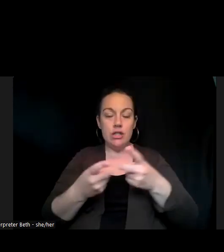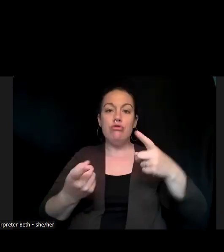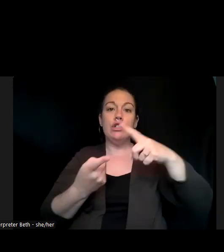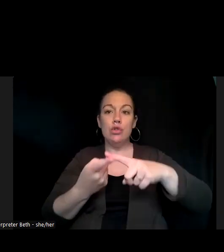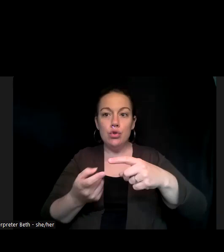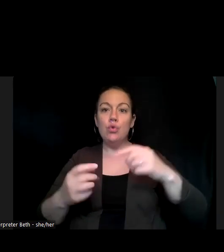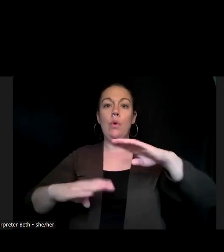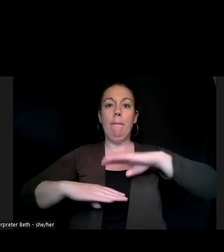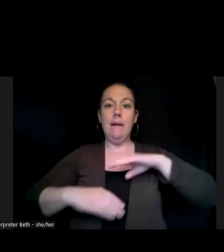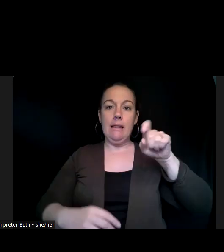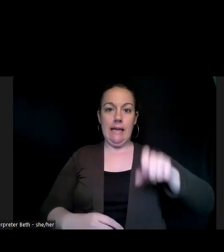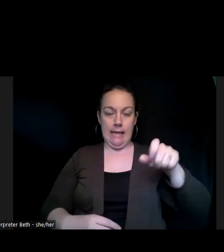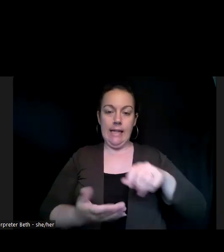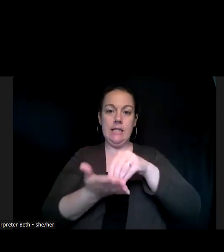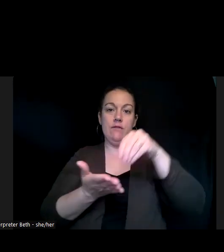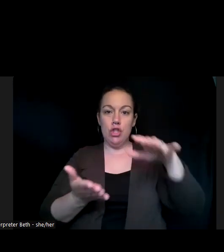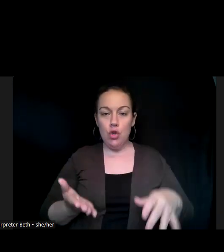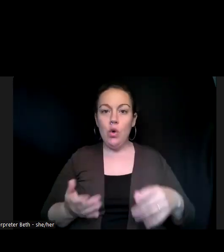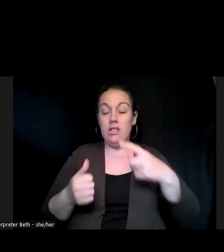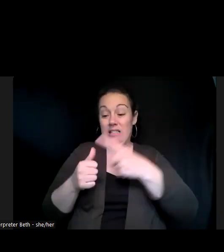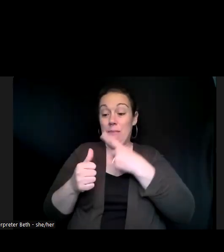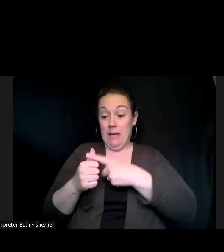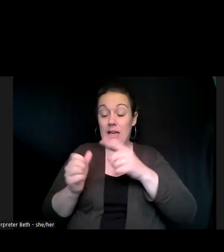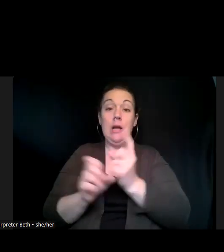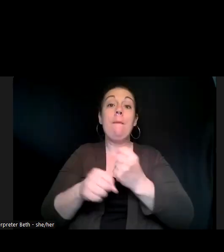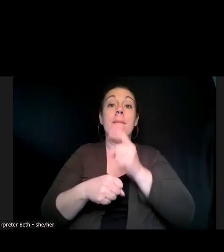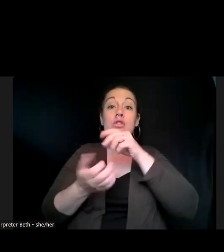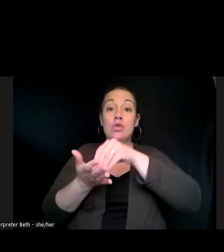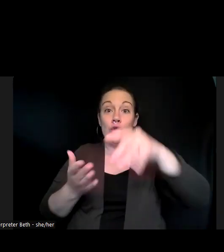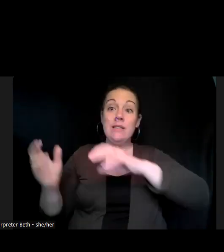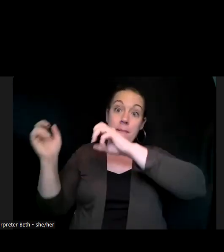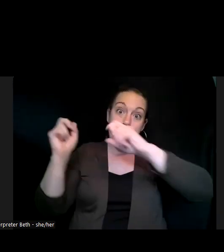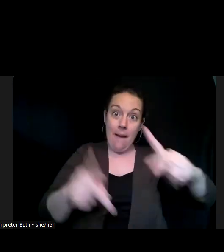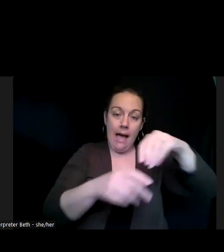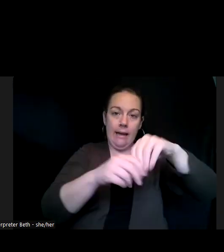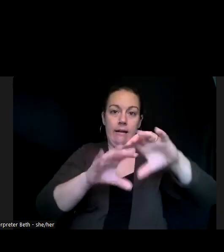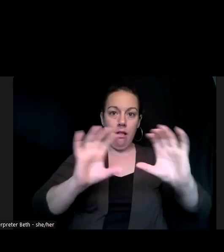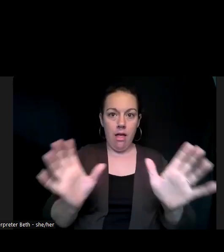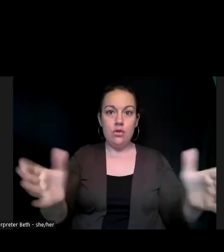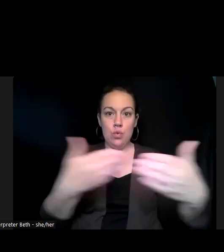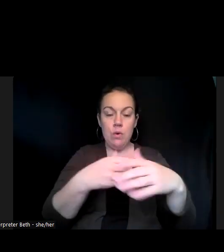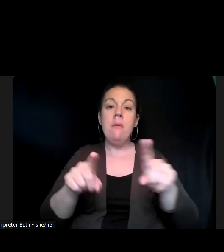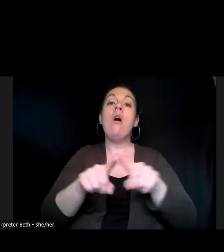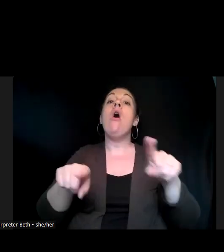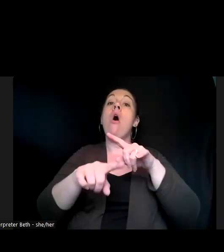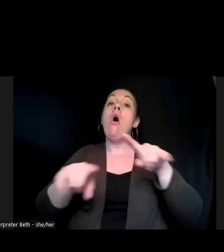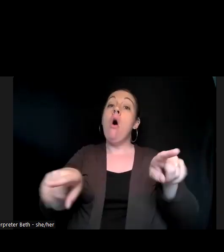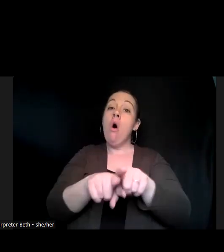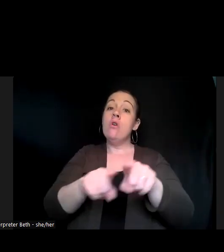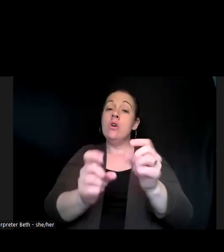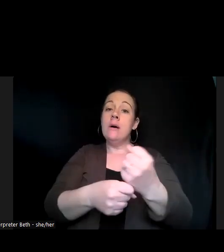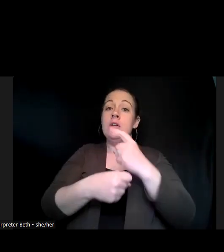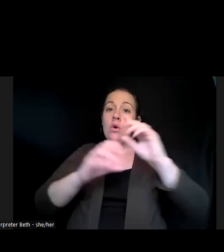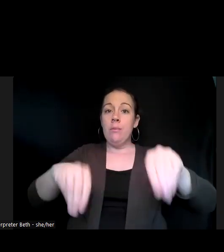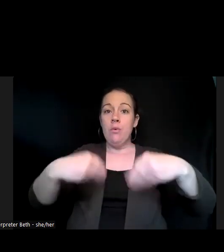students, particularly at the beginning, to make sure that students were getting back into the classroom, and then to make sure that we were providing the resources that students